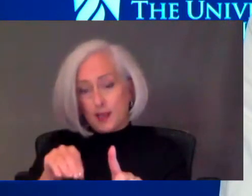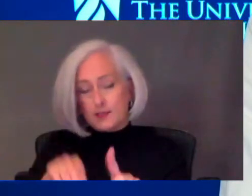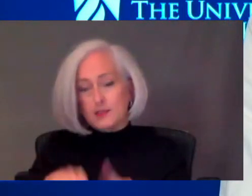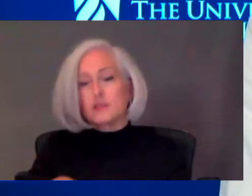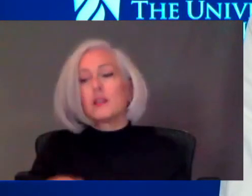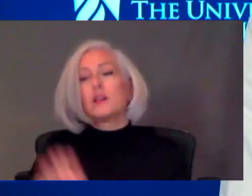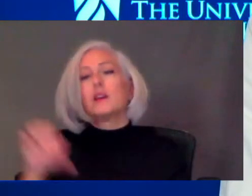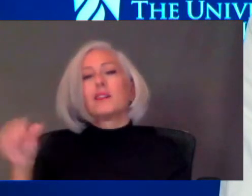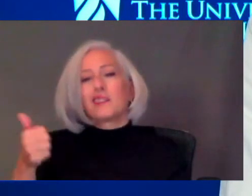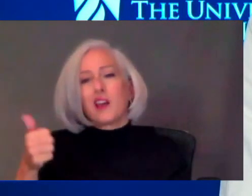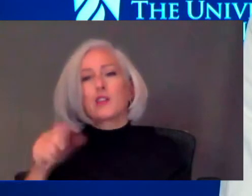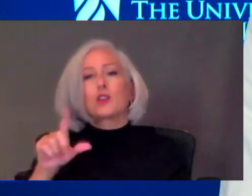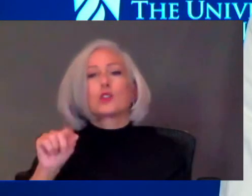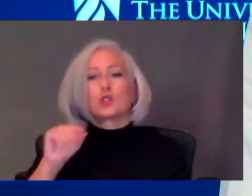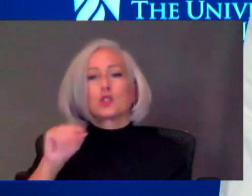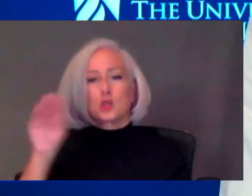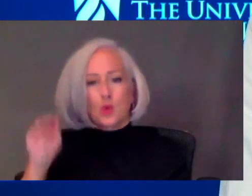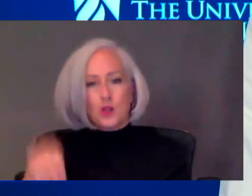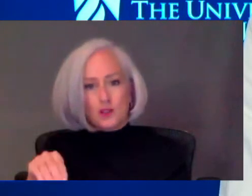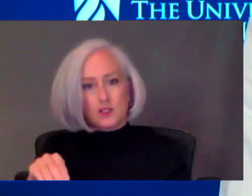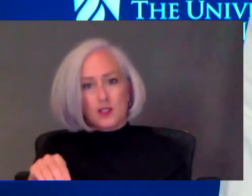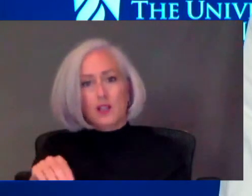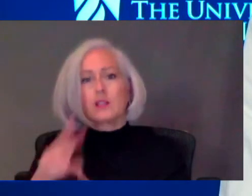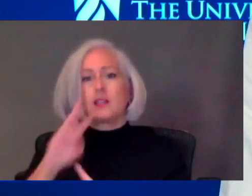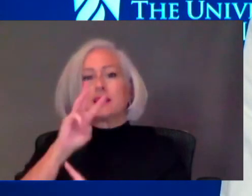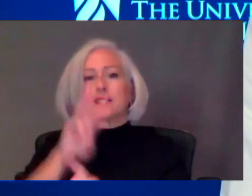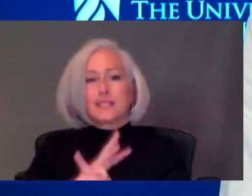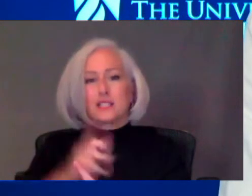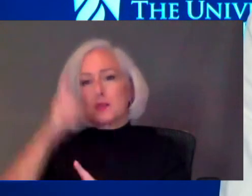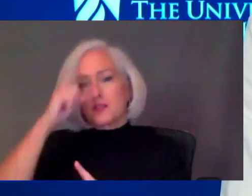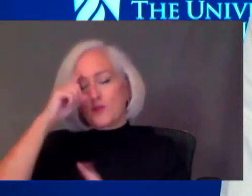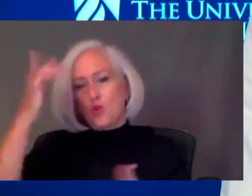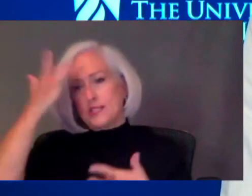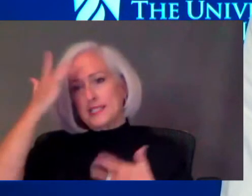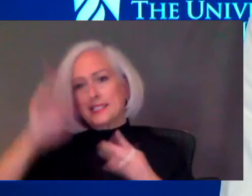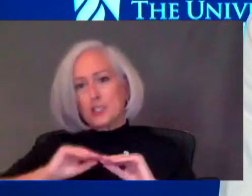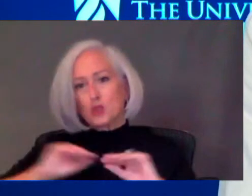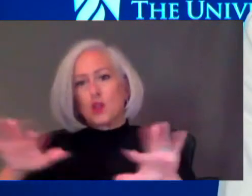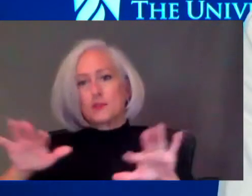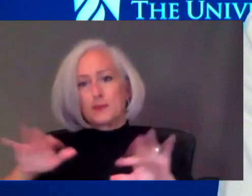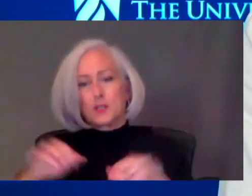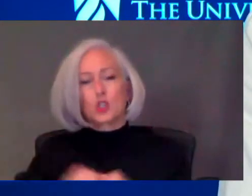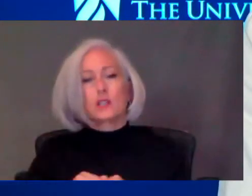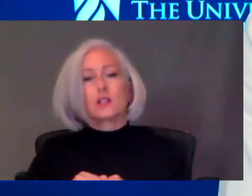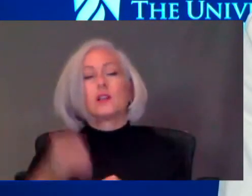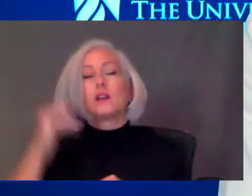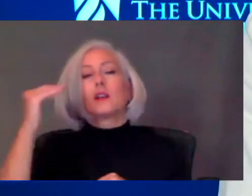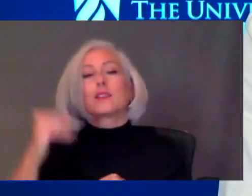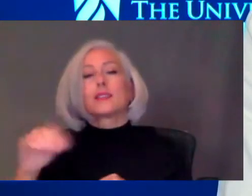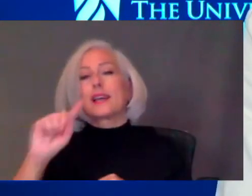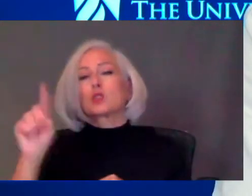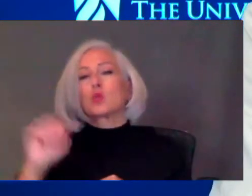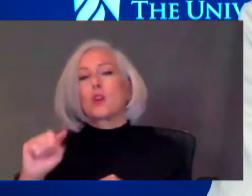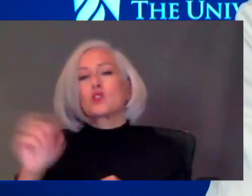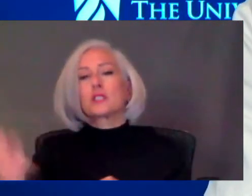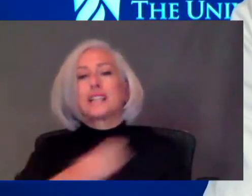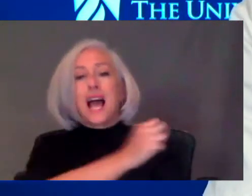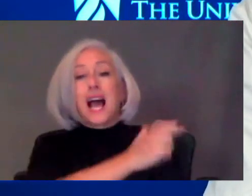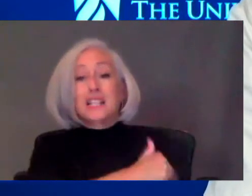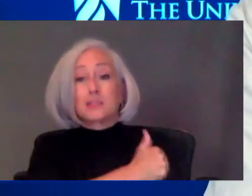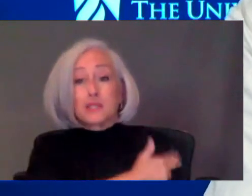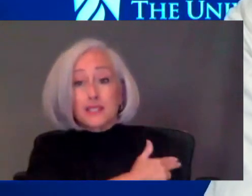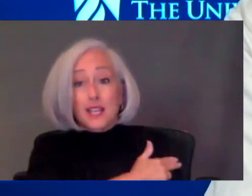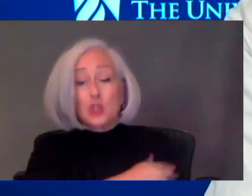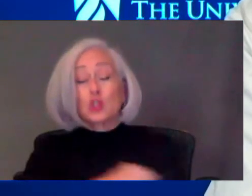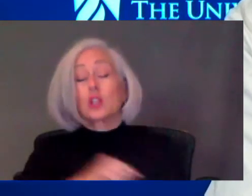80 to 90% stuff. And when you start talking about ICU stay and death, that's more the 95 to 98%. I think, Hawkeye, that's how I would describe